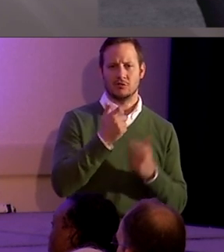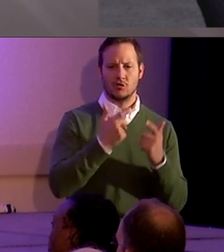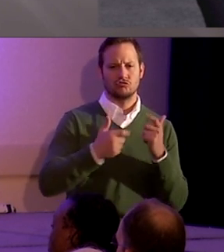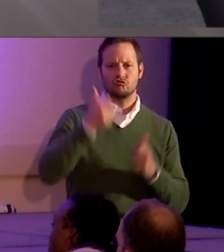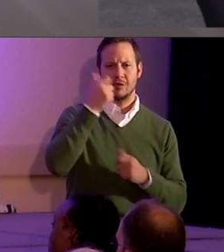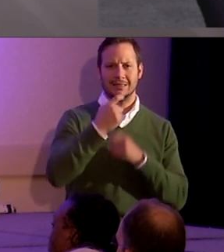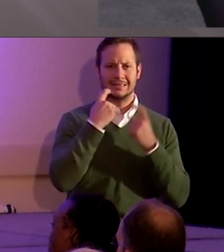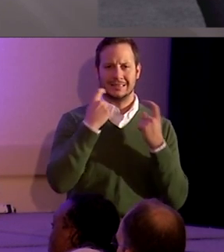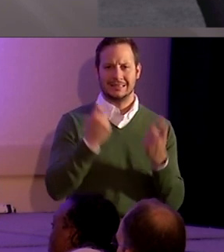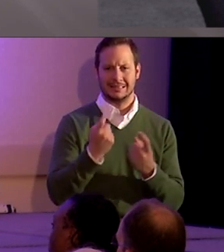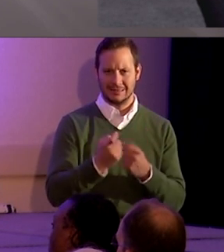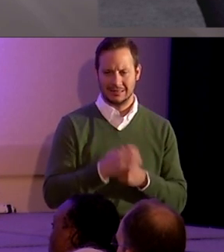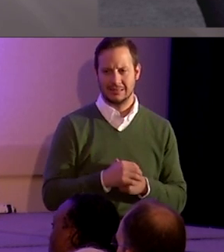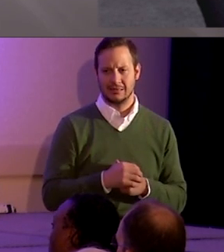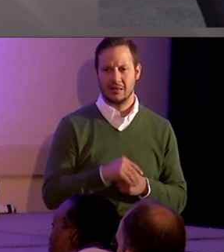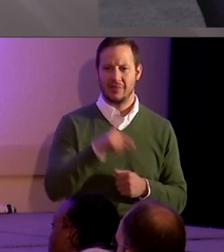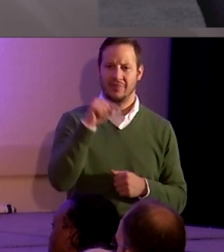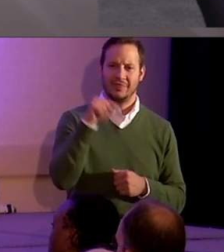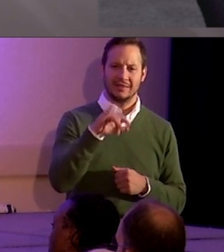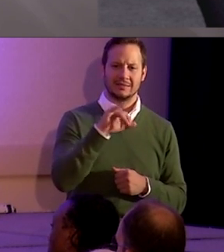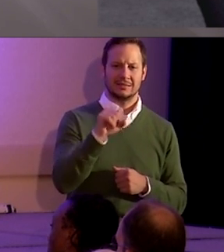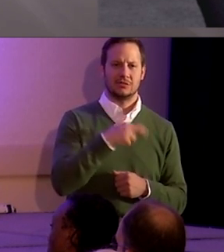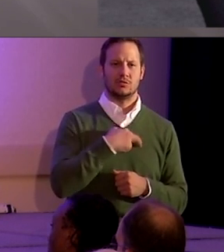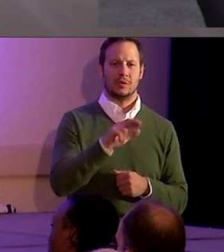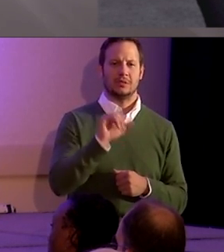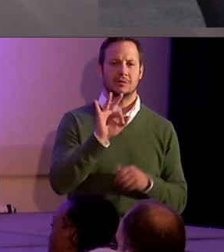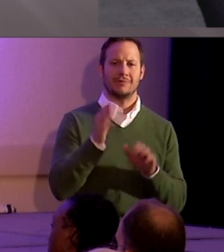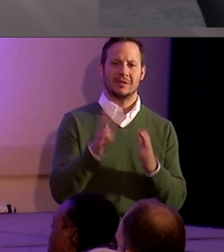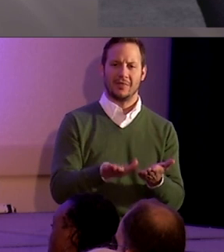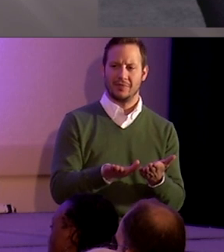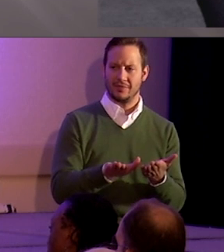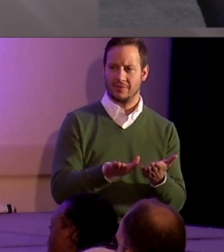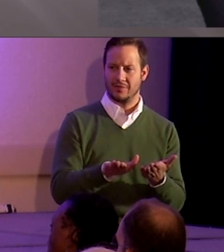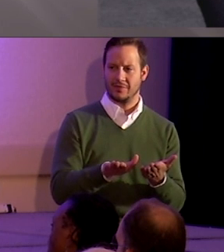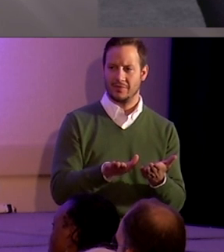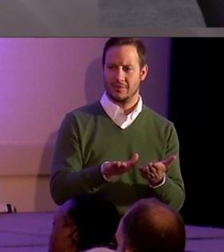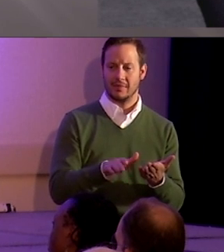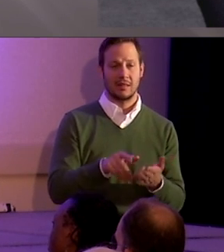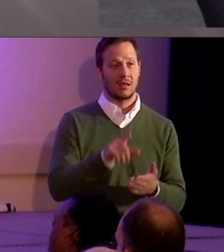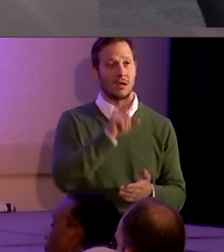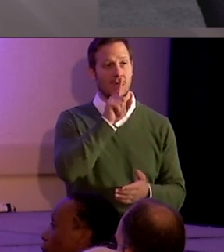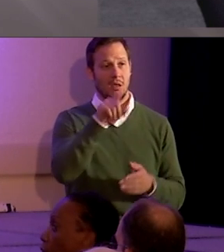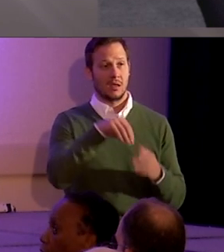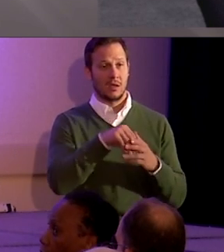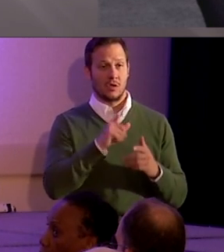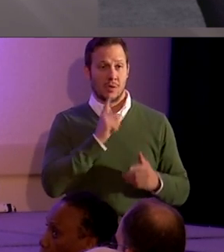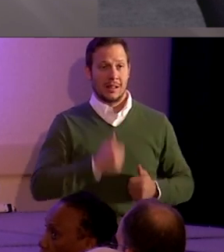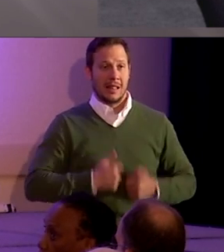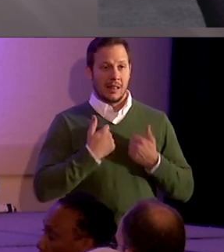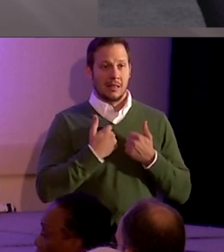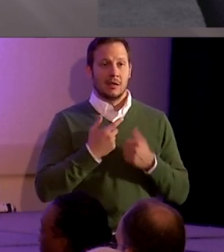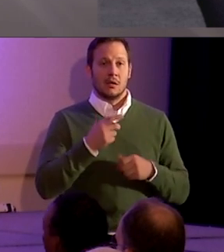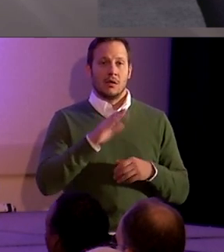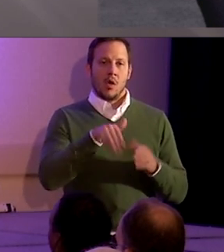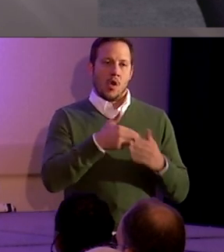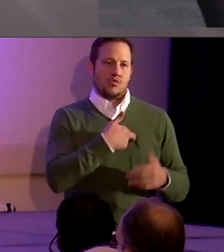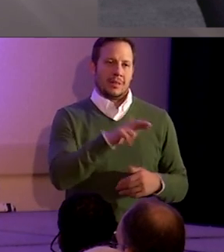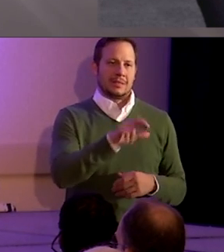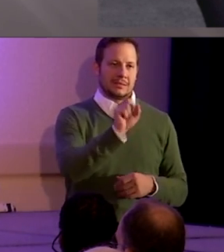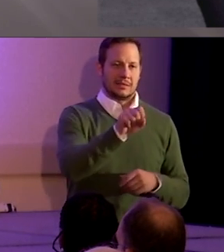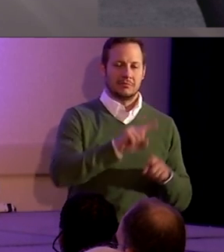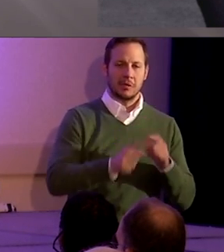sins. This is a religion of death. In reality, all religions are such, but most religions have